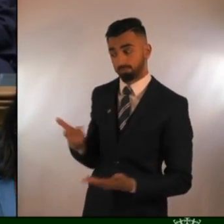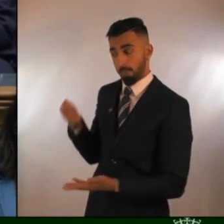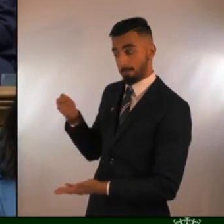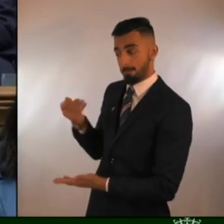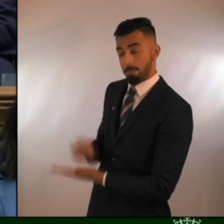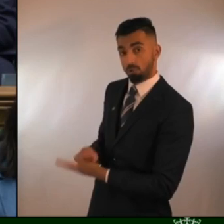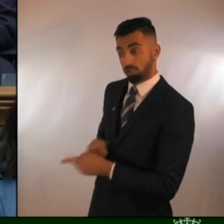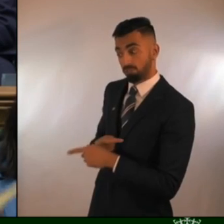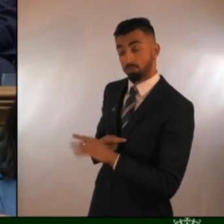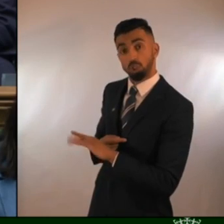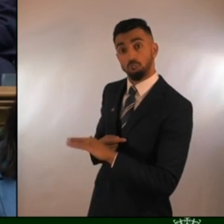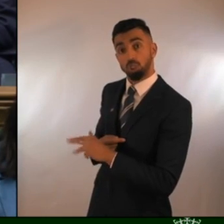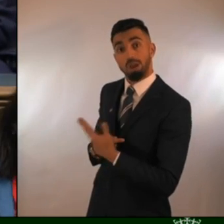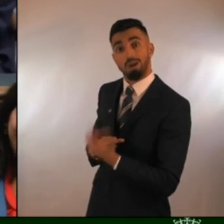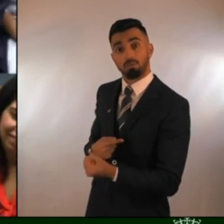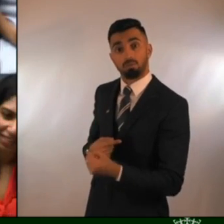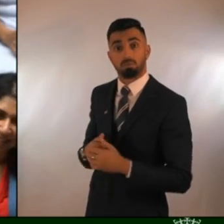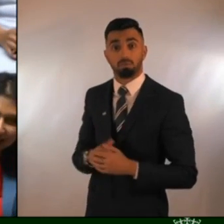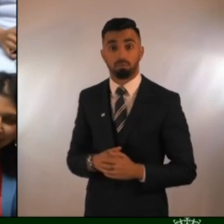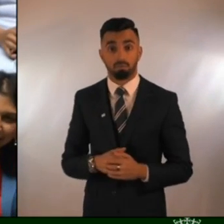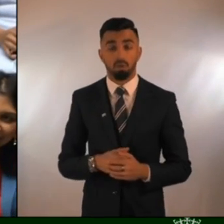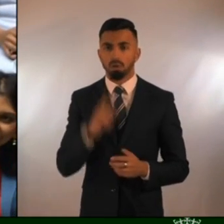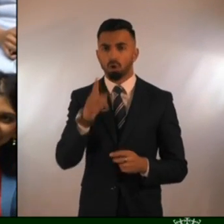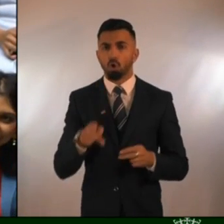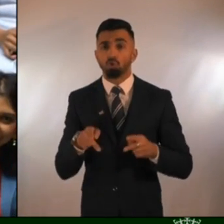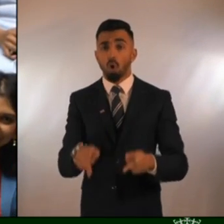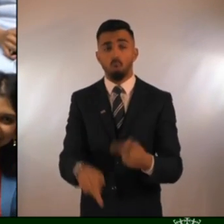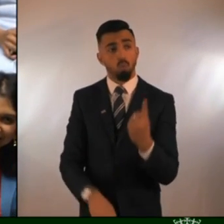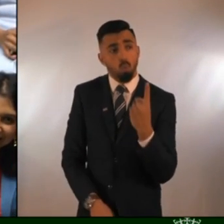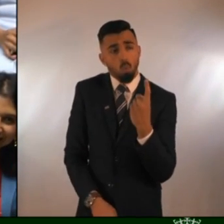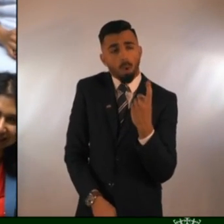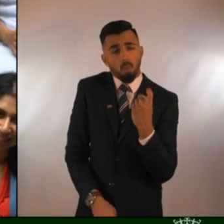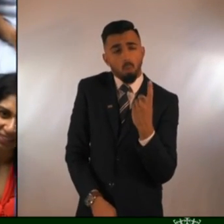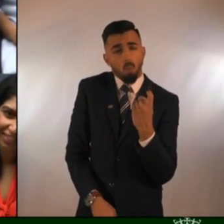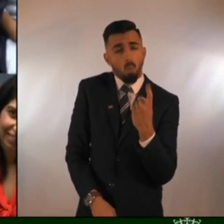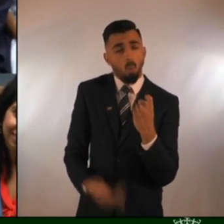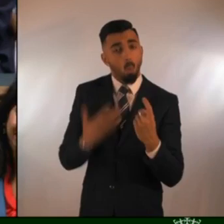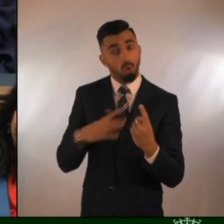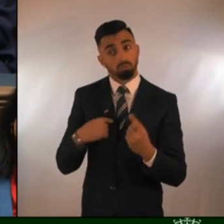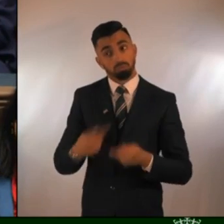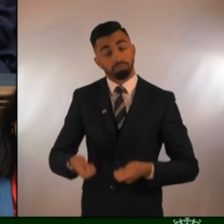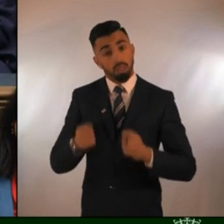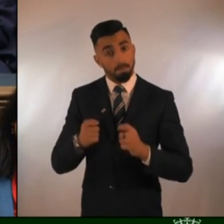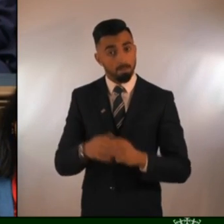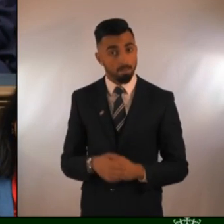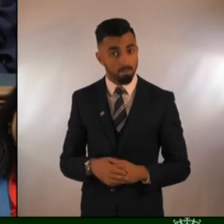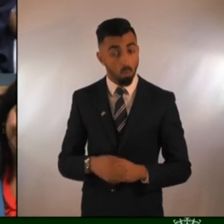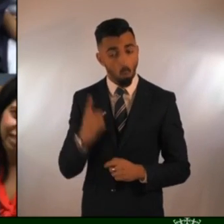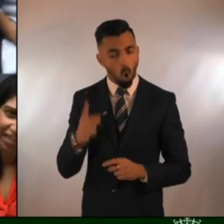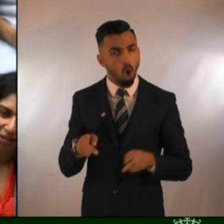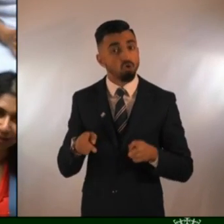most important regional arteries. It is one of those totemic projects symbolising delay and